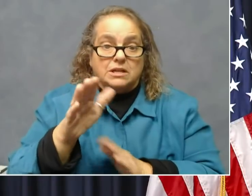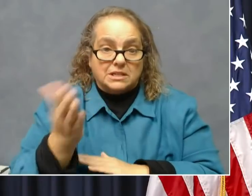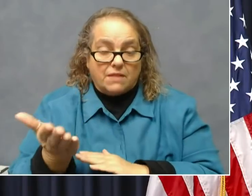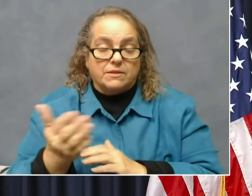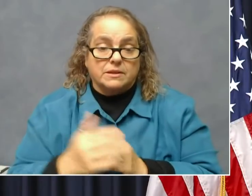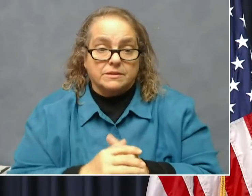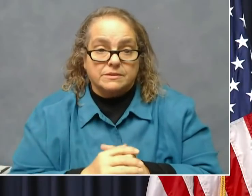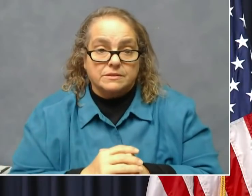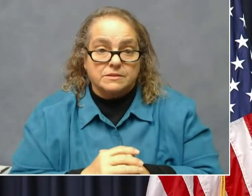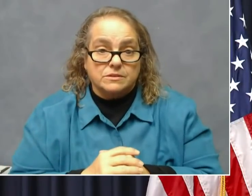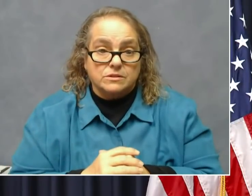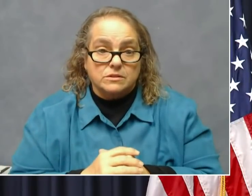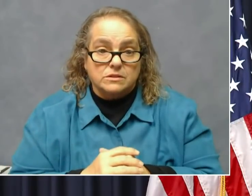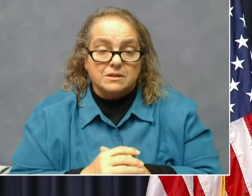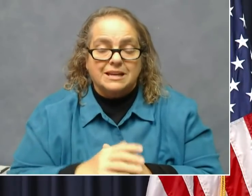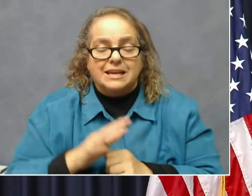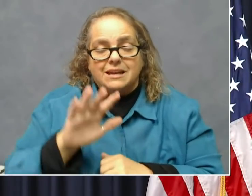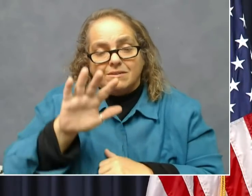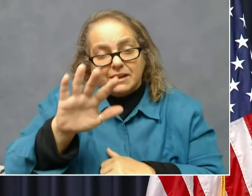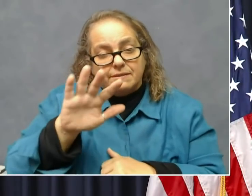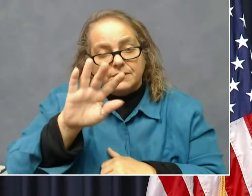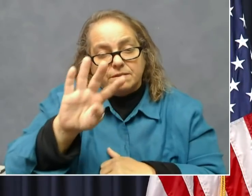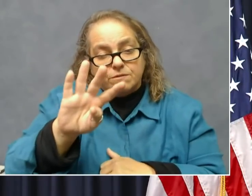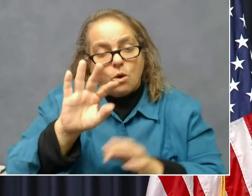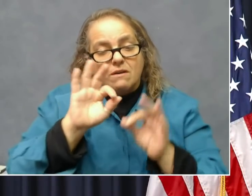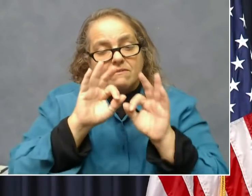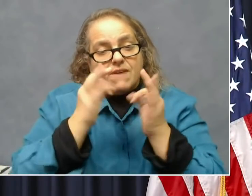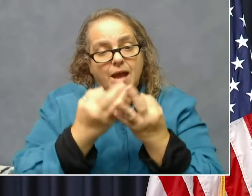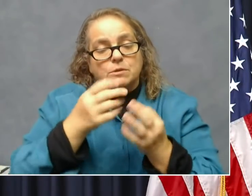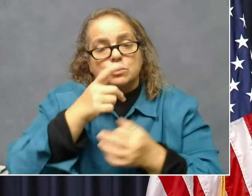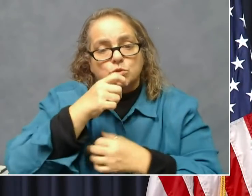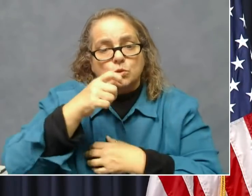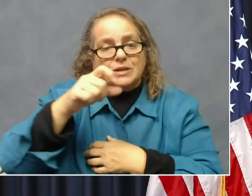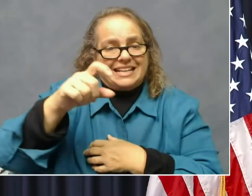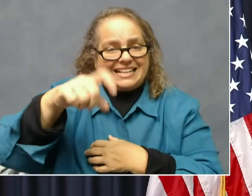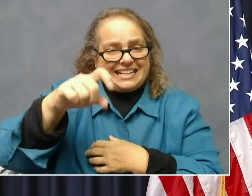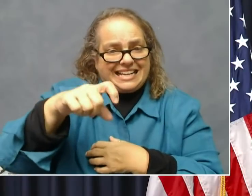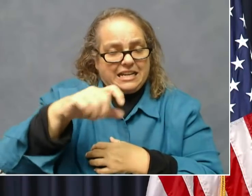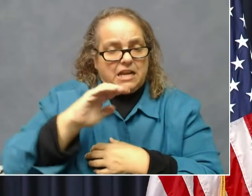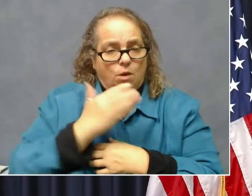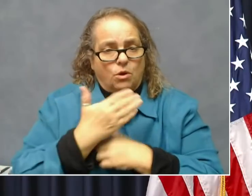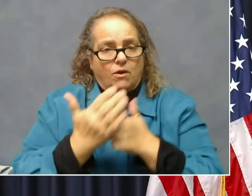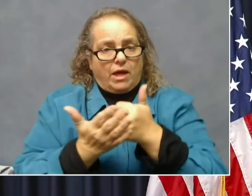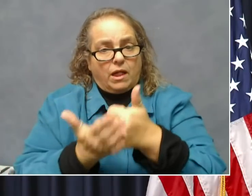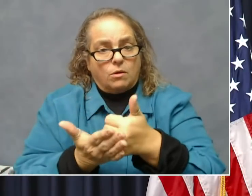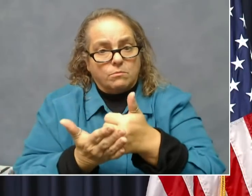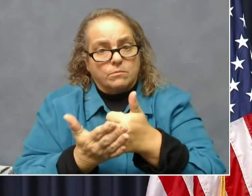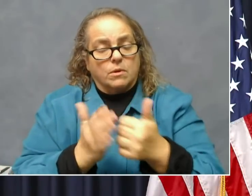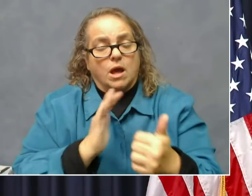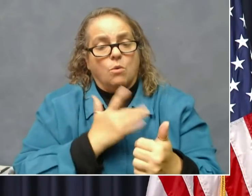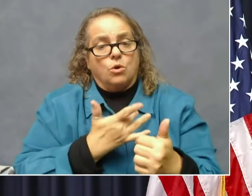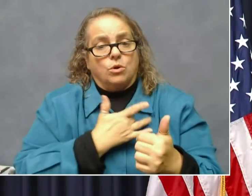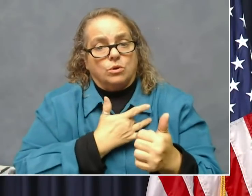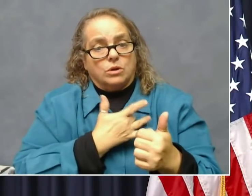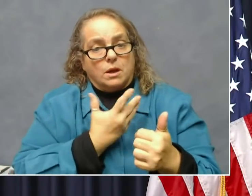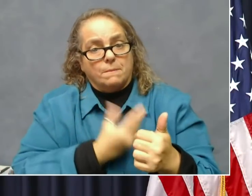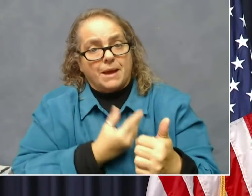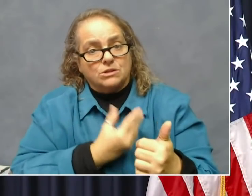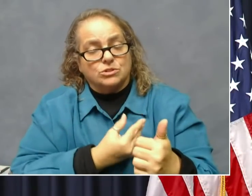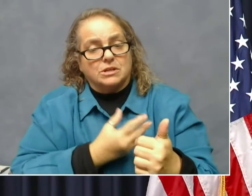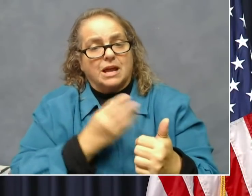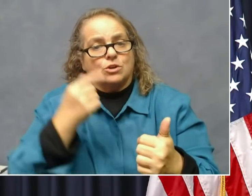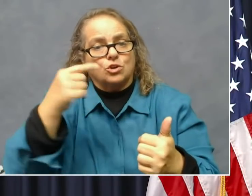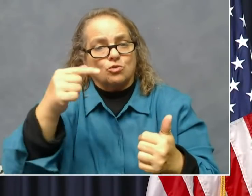because these are 54 families that need our help and our compassion and our green lights, which is the color